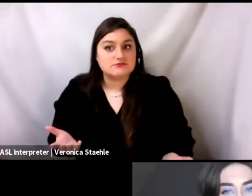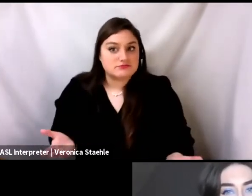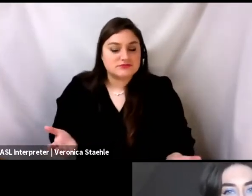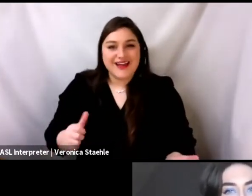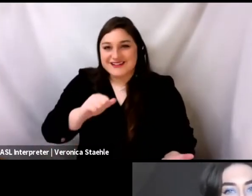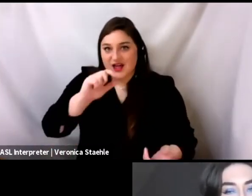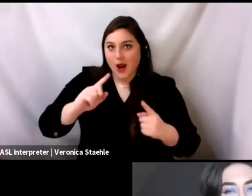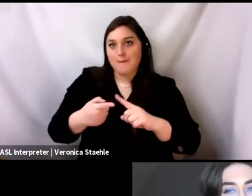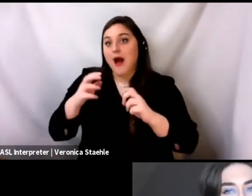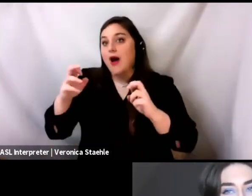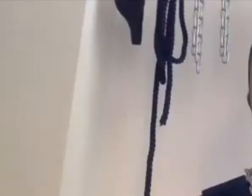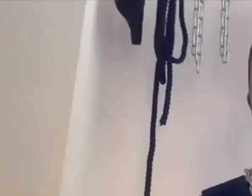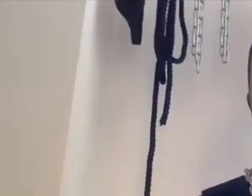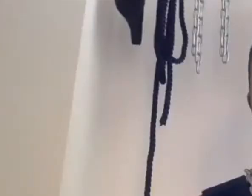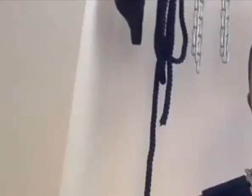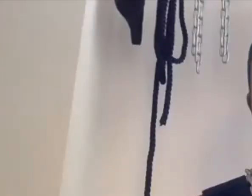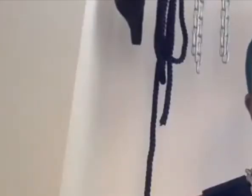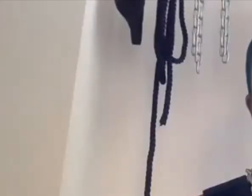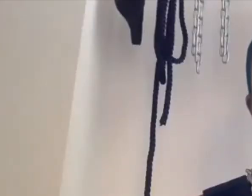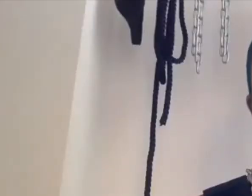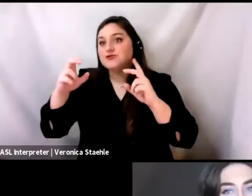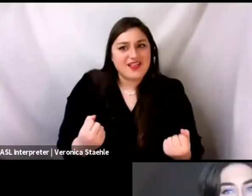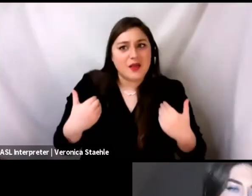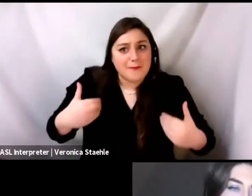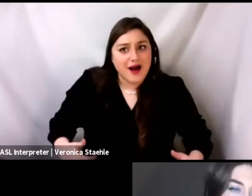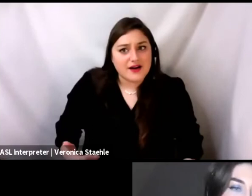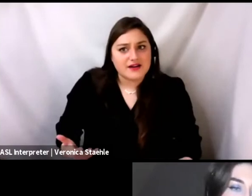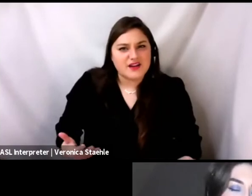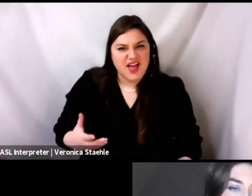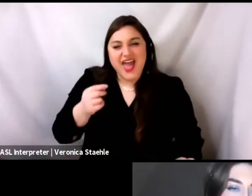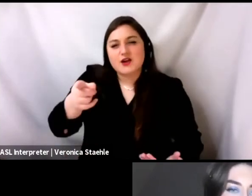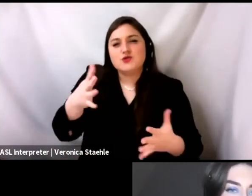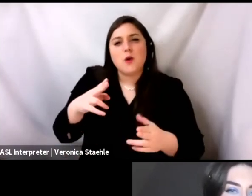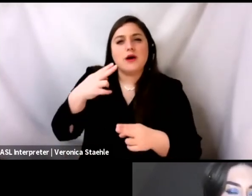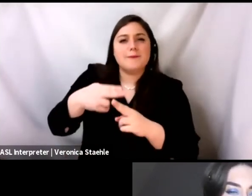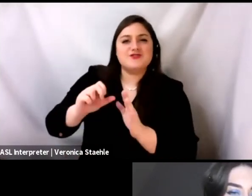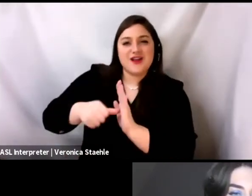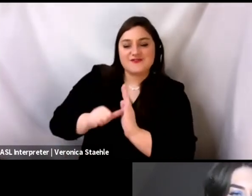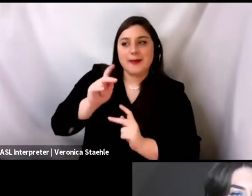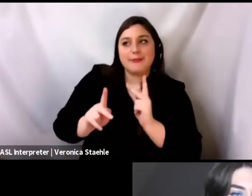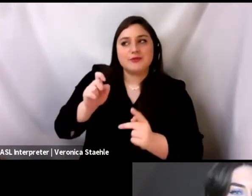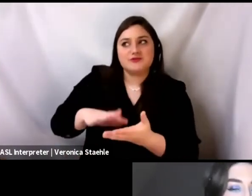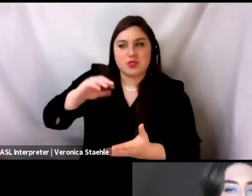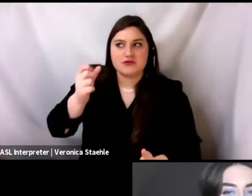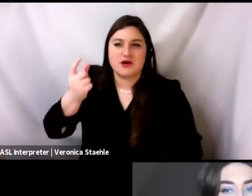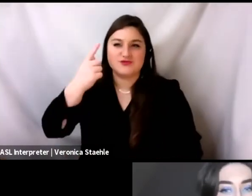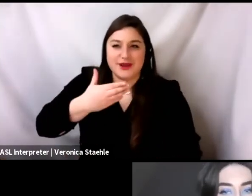education, sexual healing. And so that's something that, like you said, you highlighted that people need to know more about.